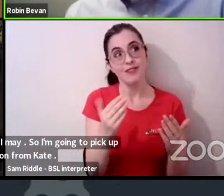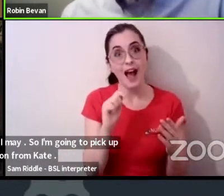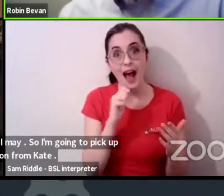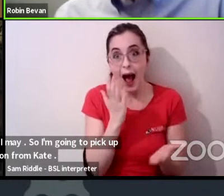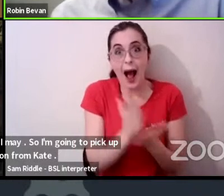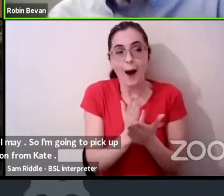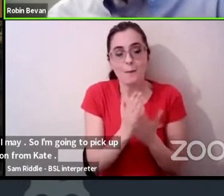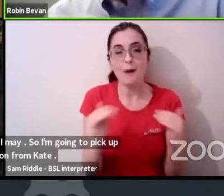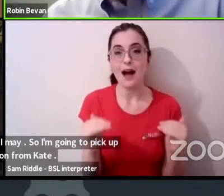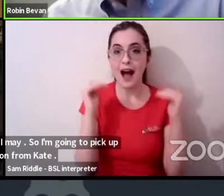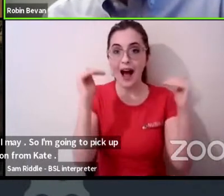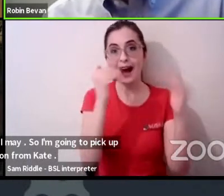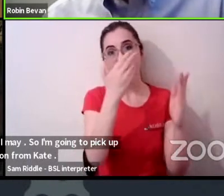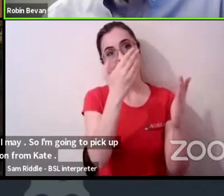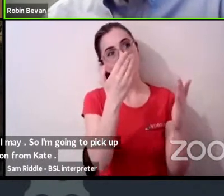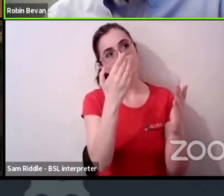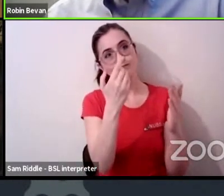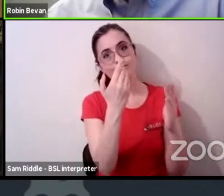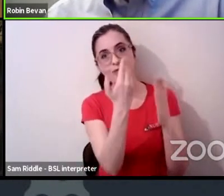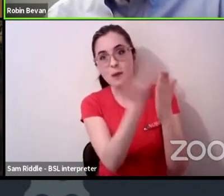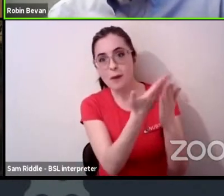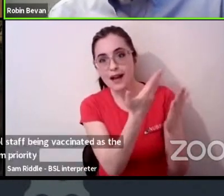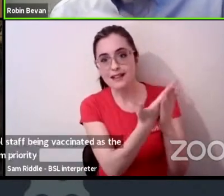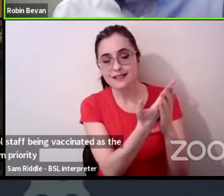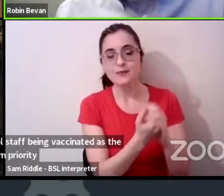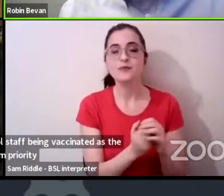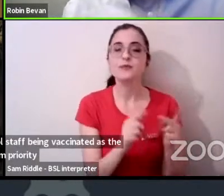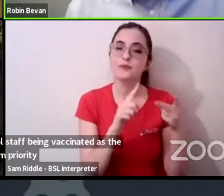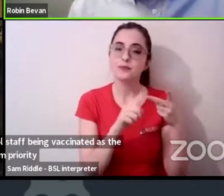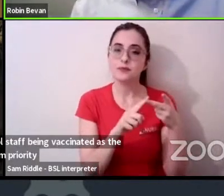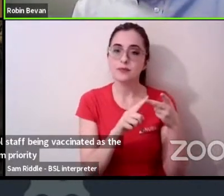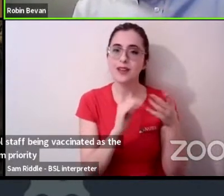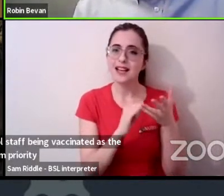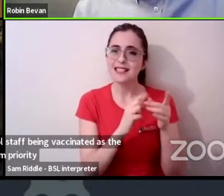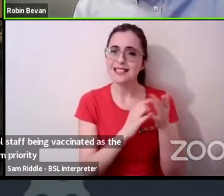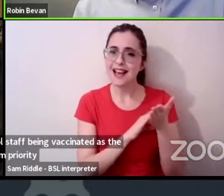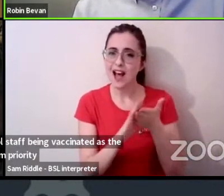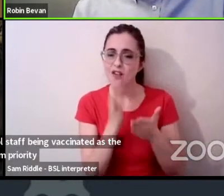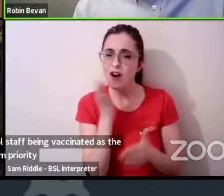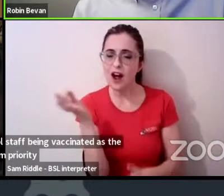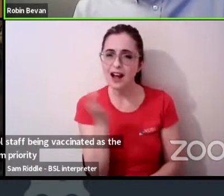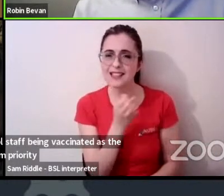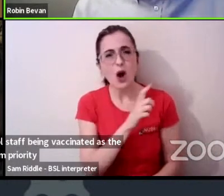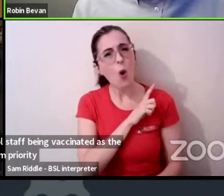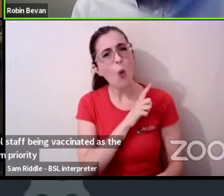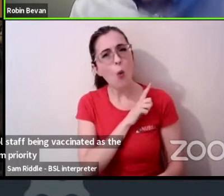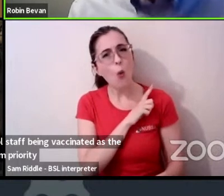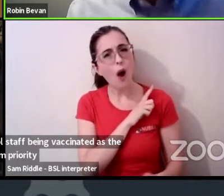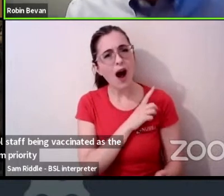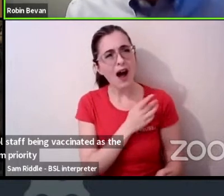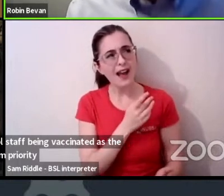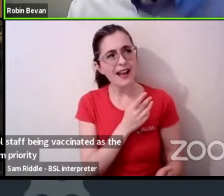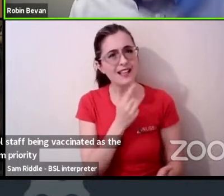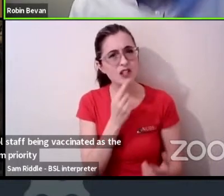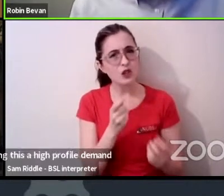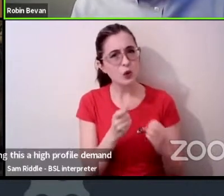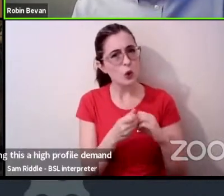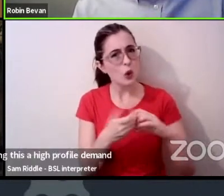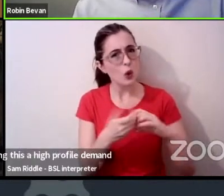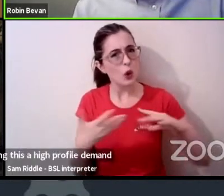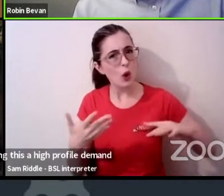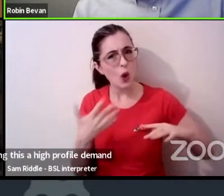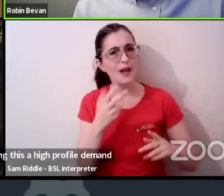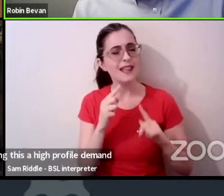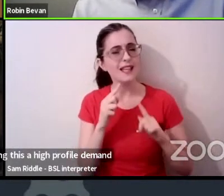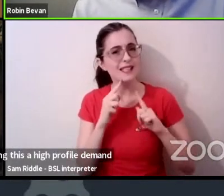Kate. From Sarah, why did we oppose teachers having the vaccine during half term? So that goes